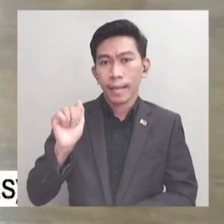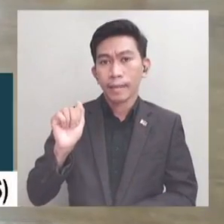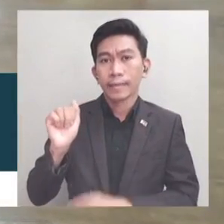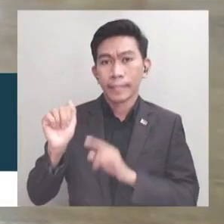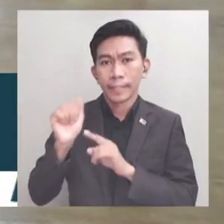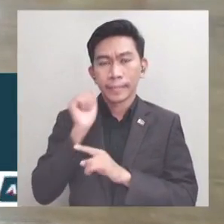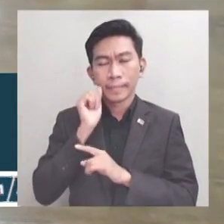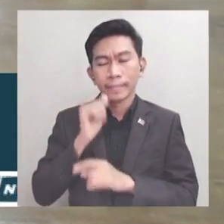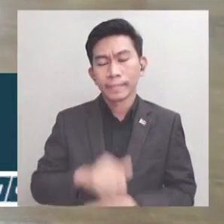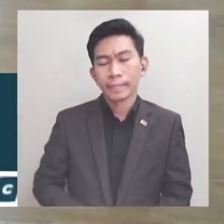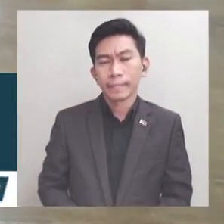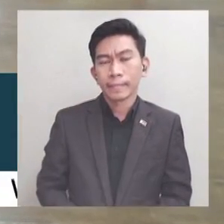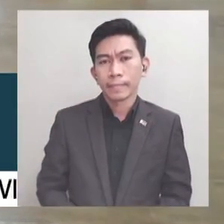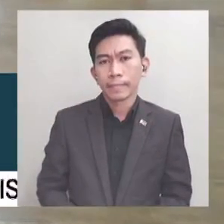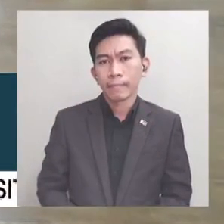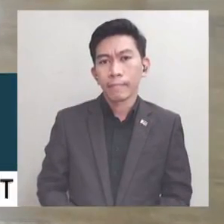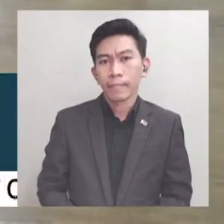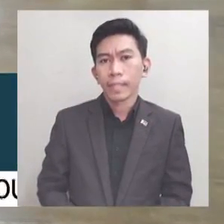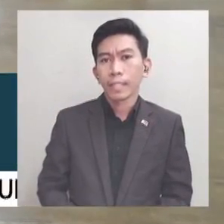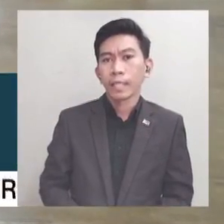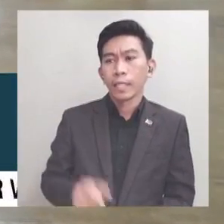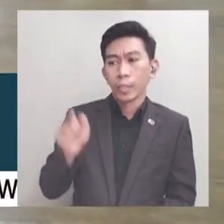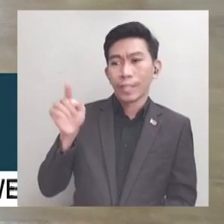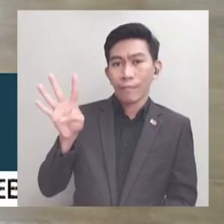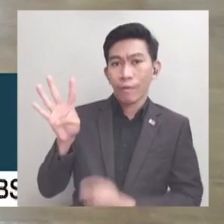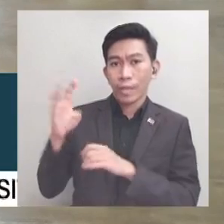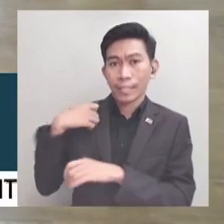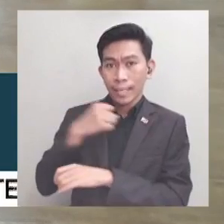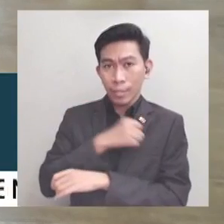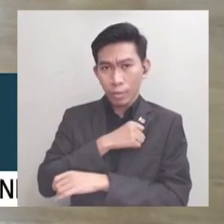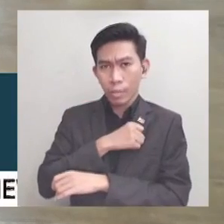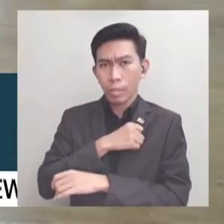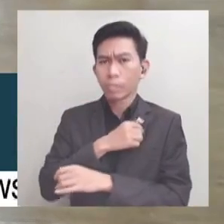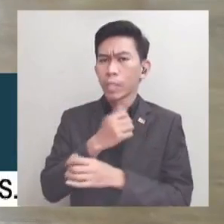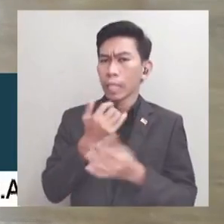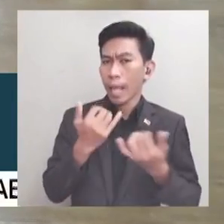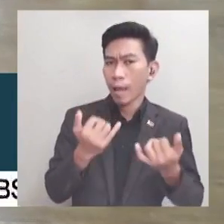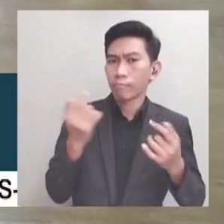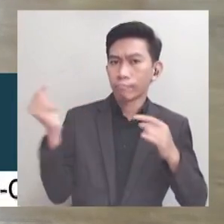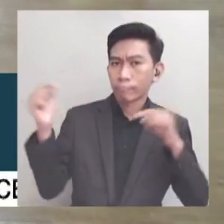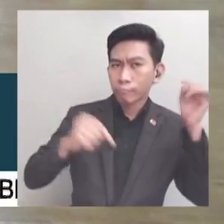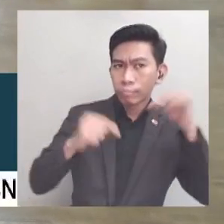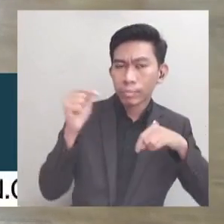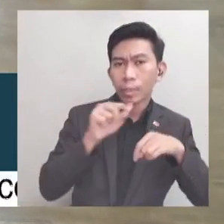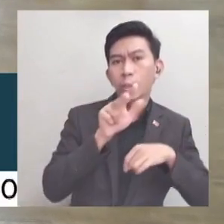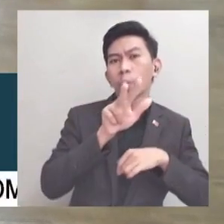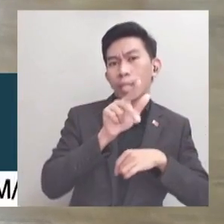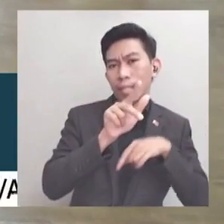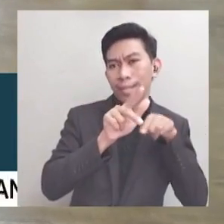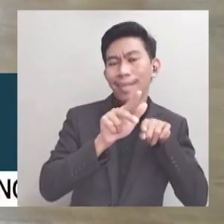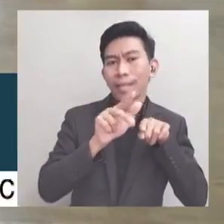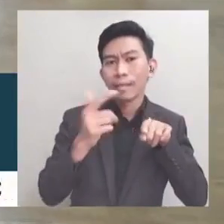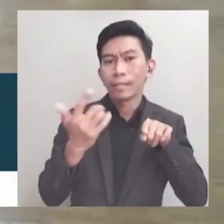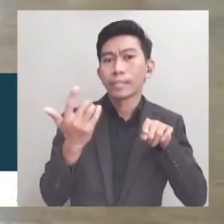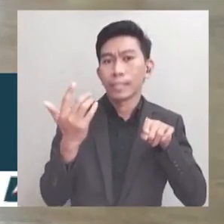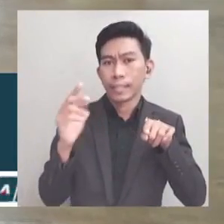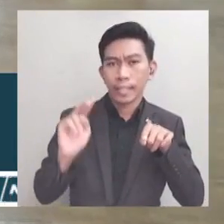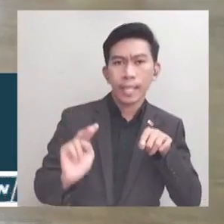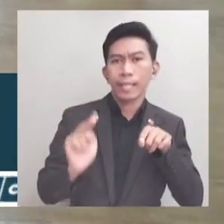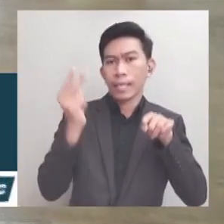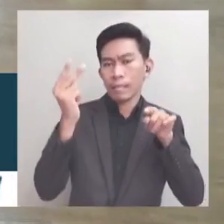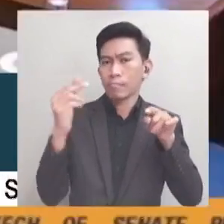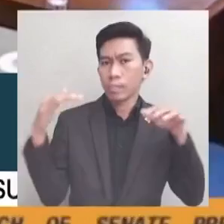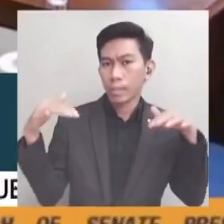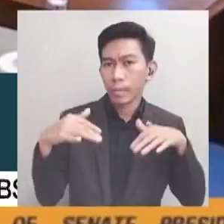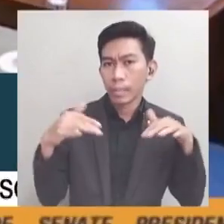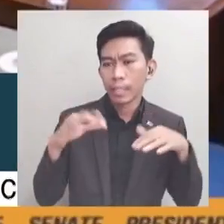Carmina, 23 out of the 24 senators are physically present during the opening of the second regular session of the 19th Congress here